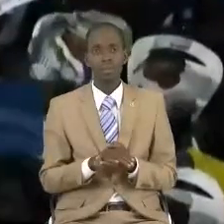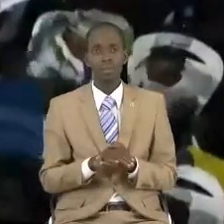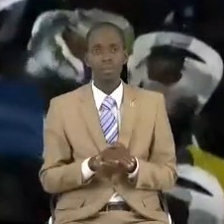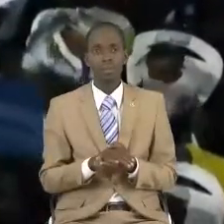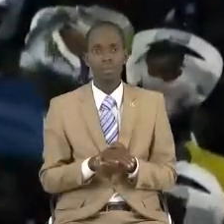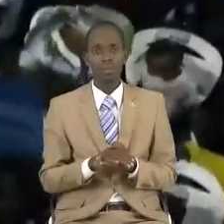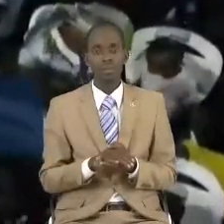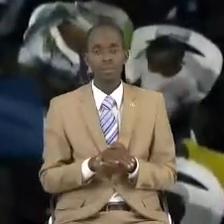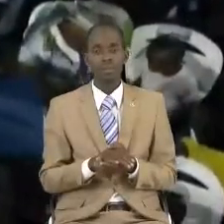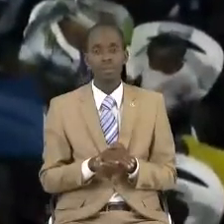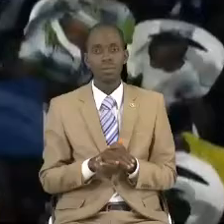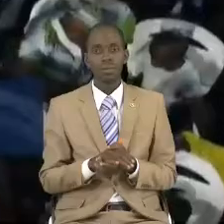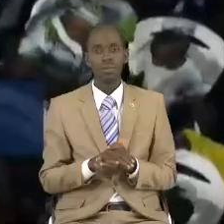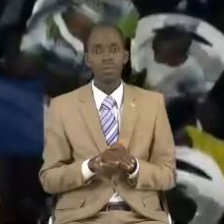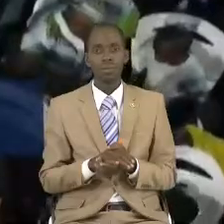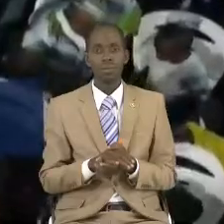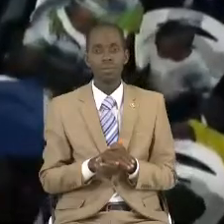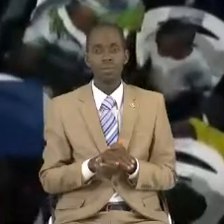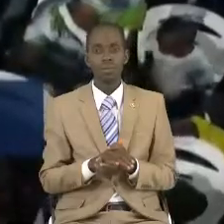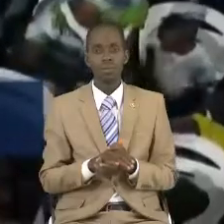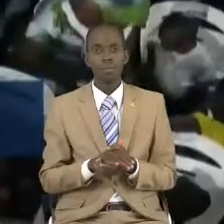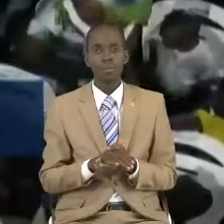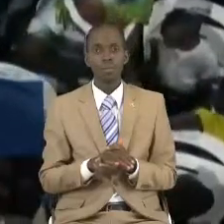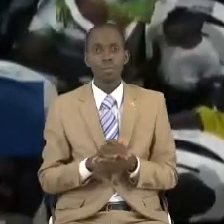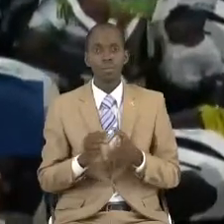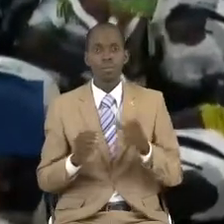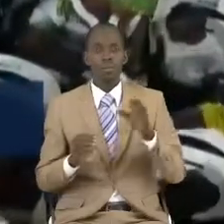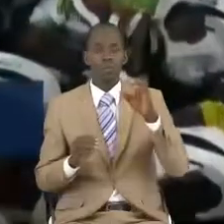zero nine one